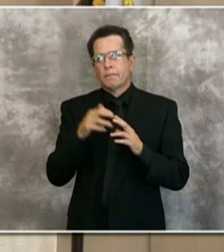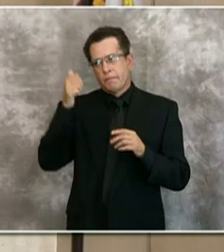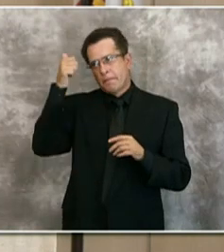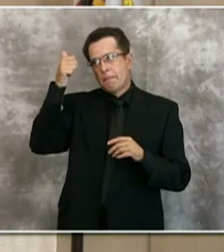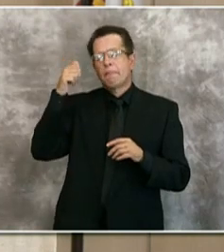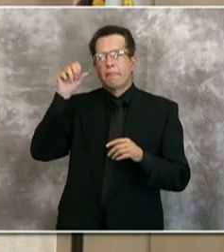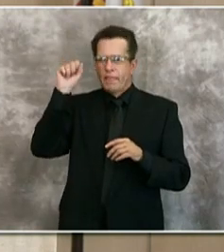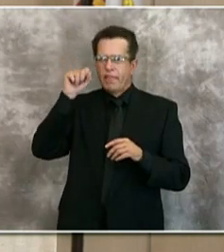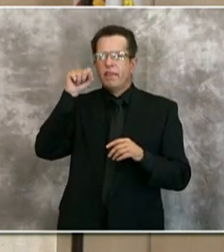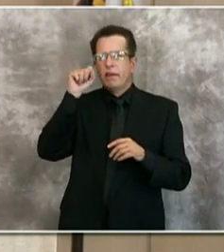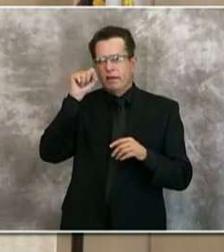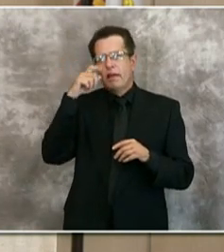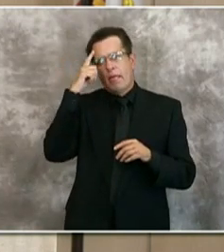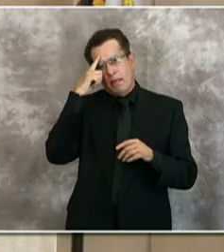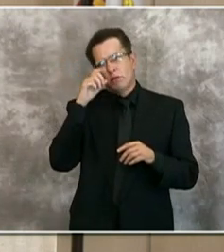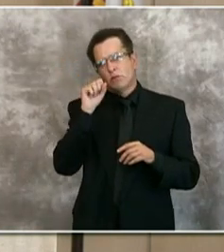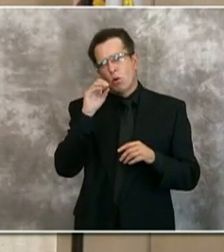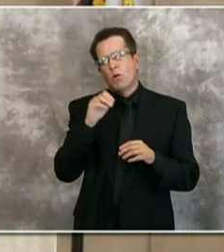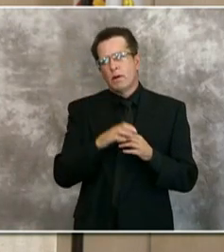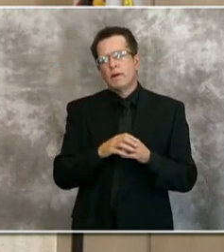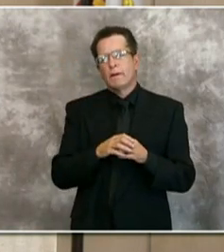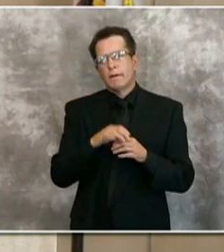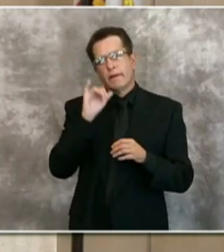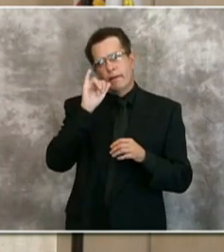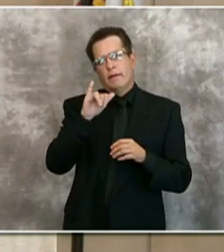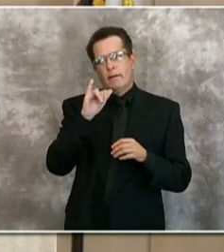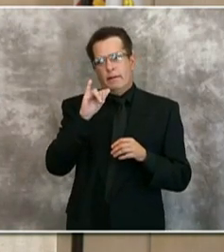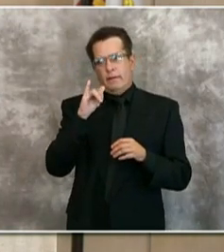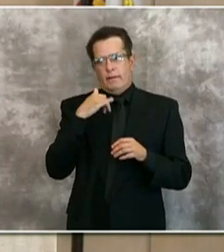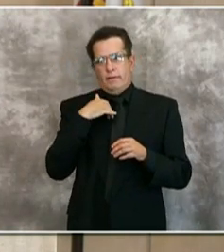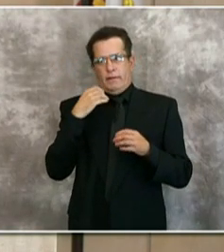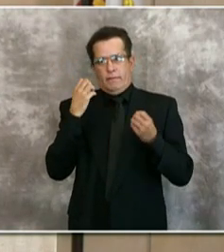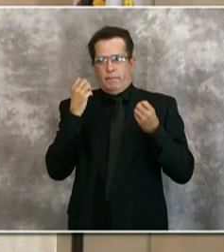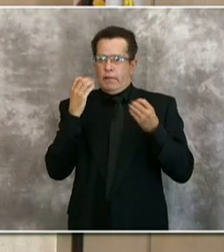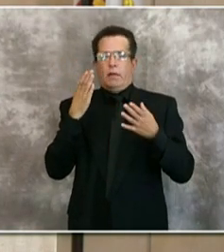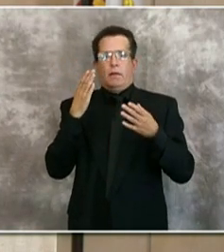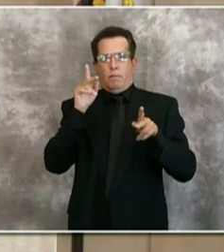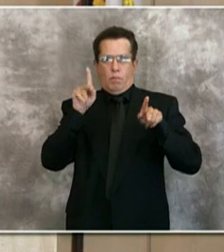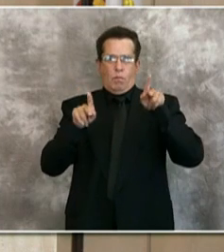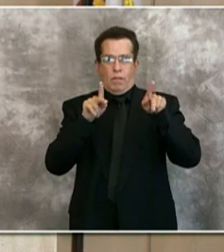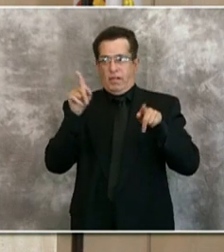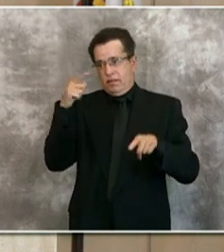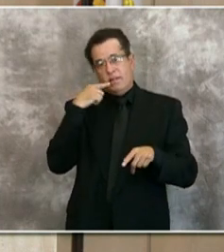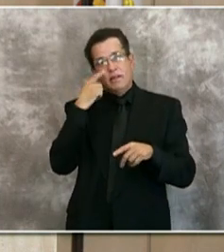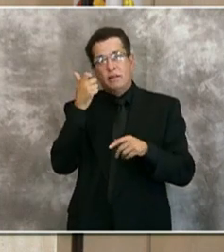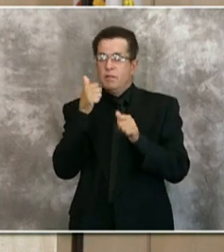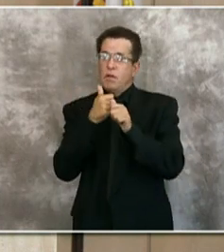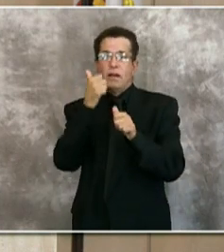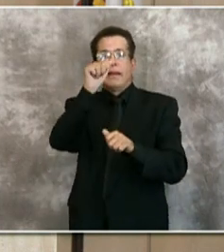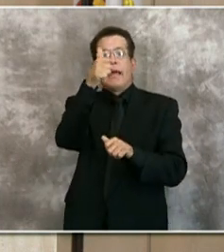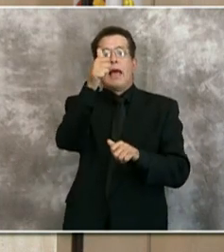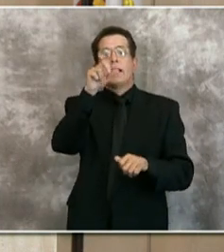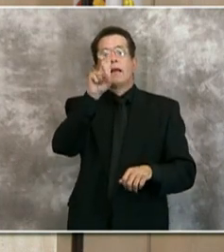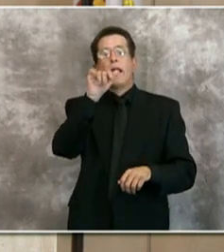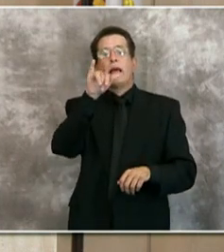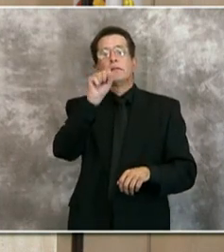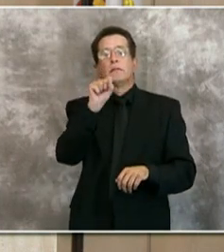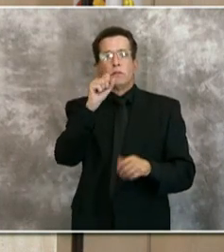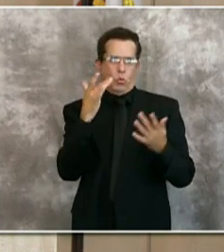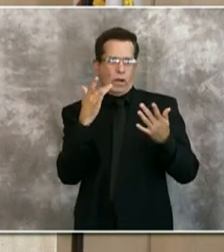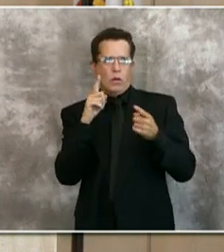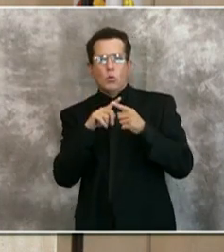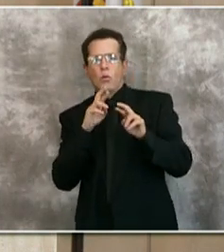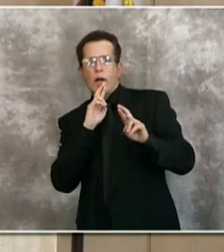Yeah, I think so. I think there was just, all this talk of, we have quite a few people saying they've waited over 10 days to to get